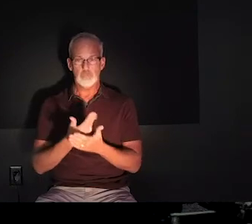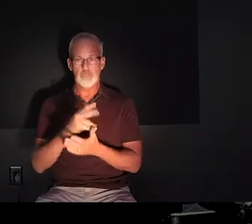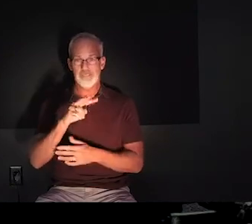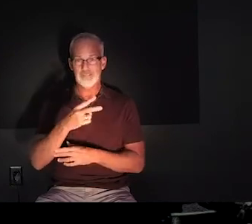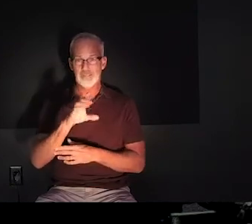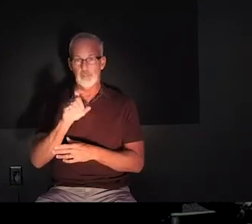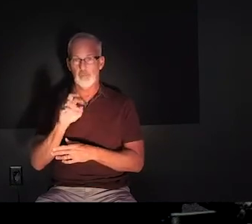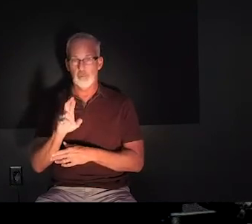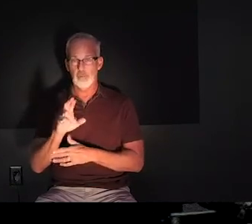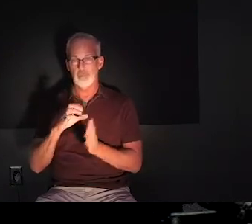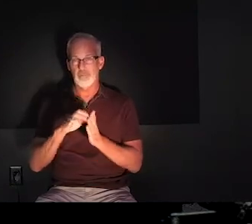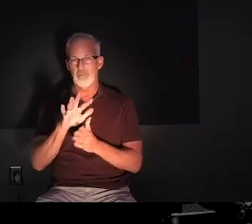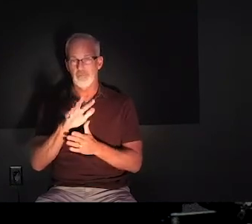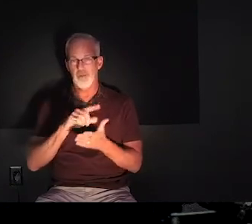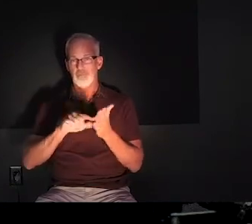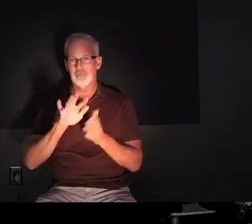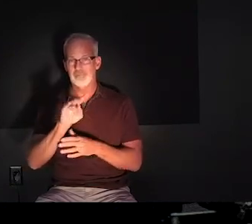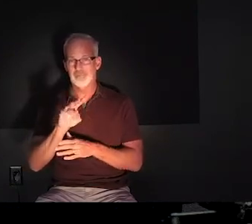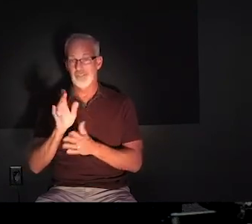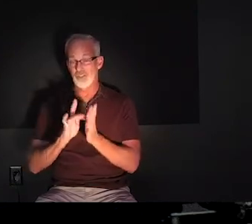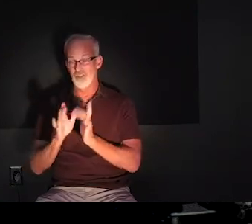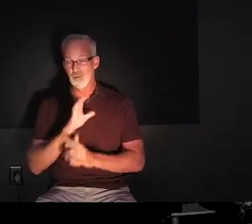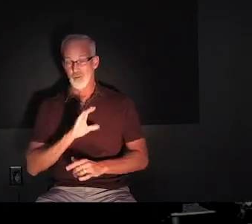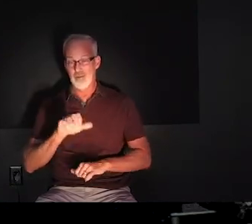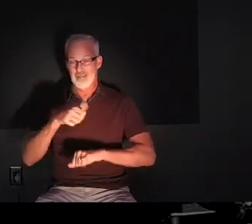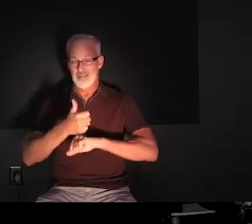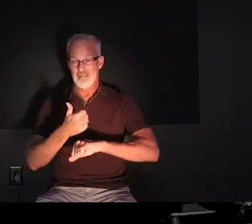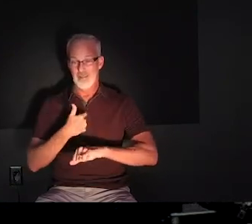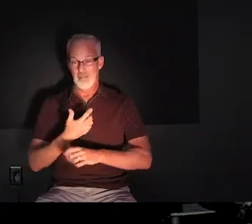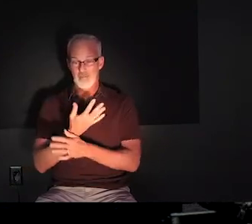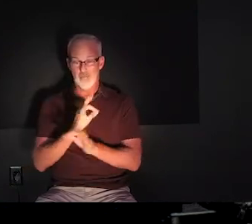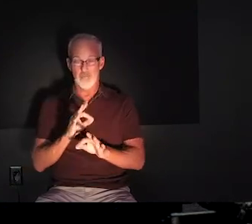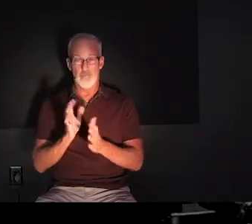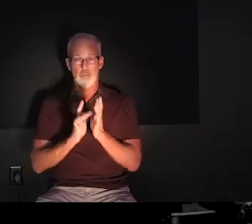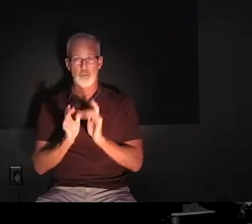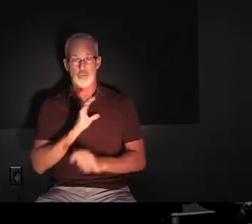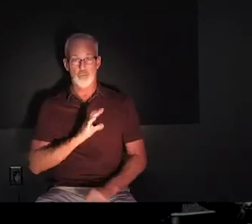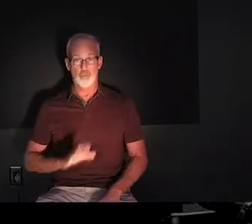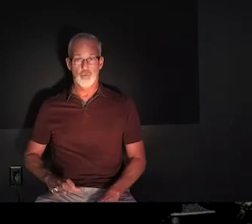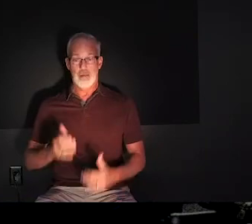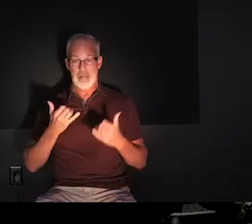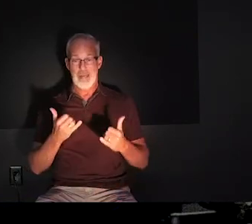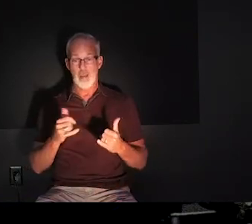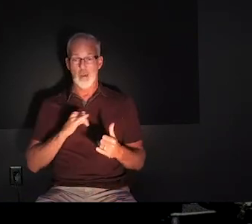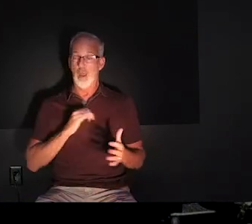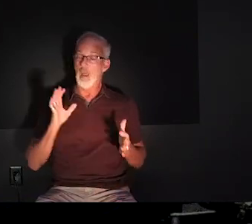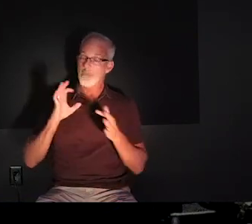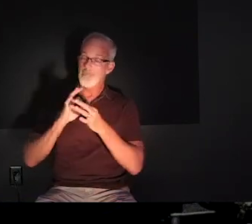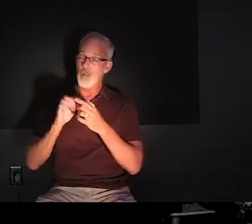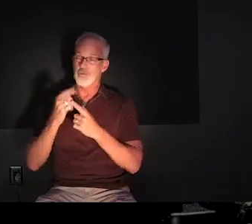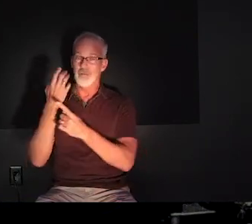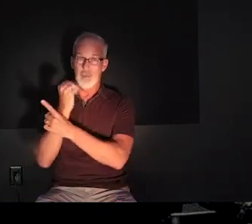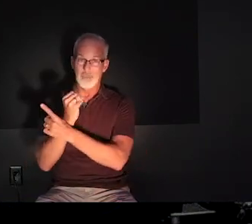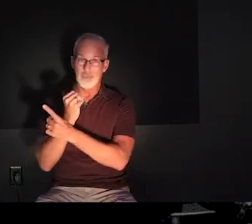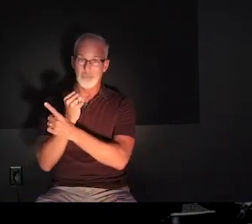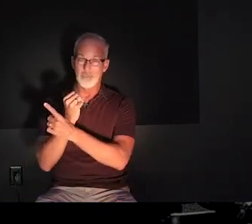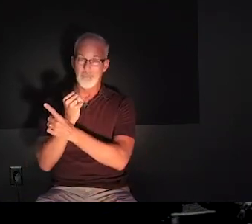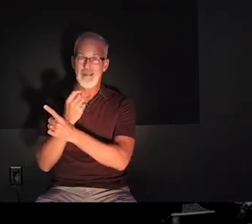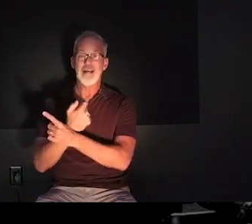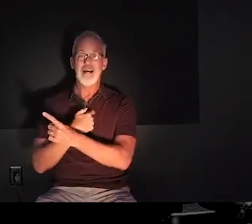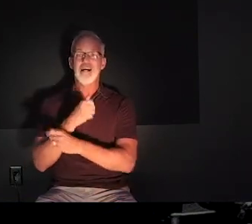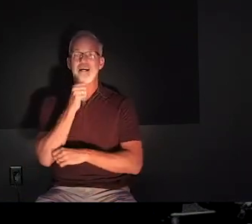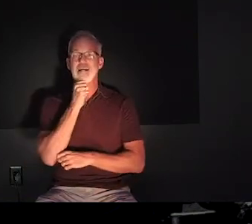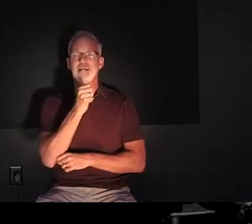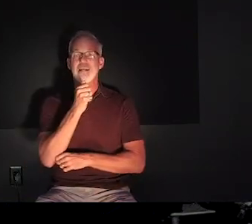Corinthians 5:17, that Jesus Christ has set me free, that Jesus Christ, now I belong to Him. I am